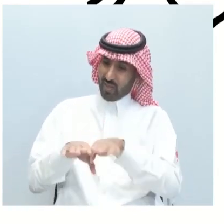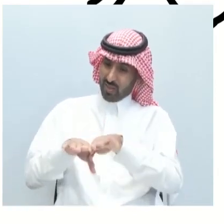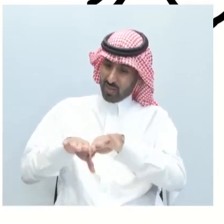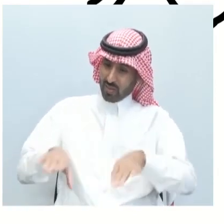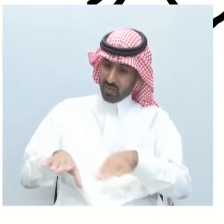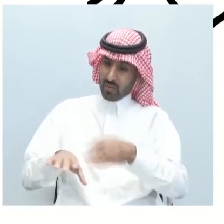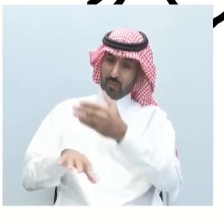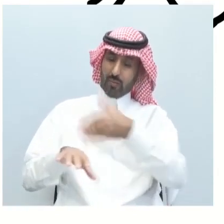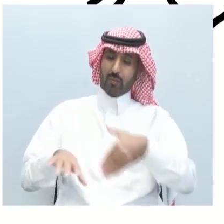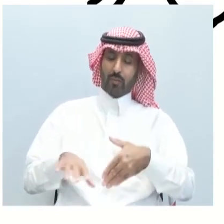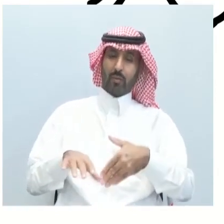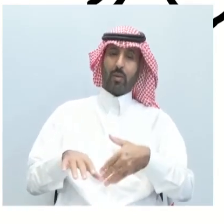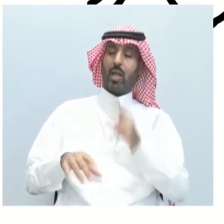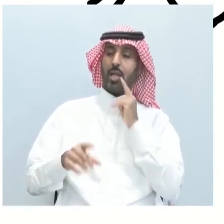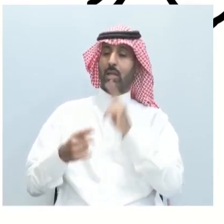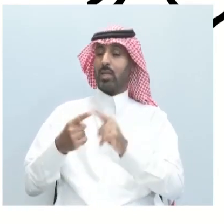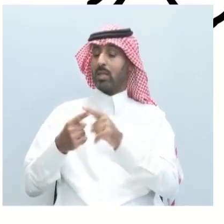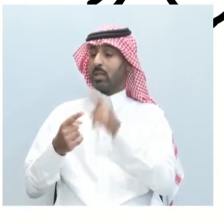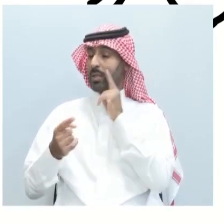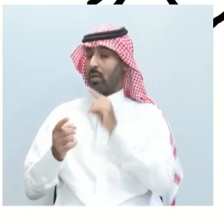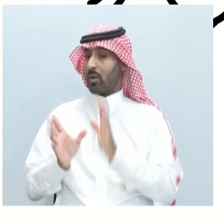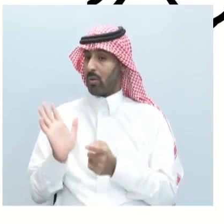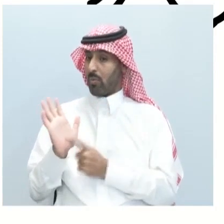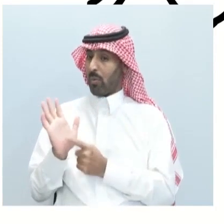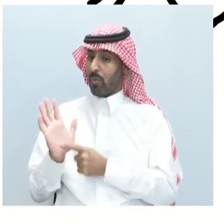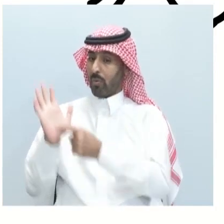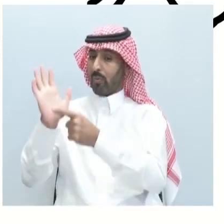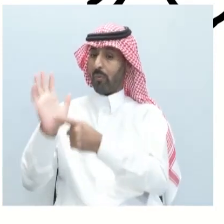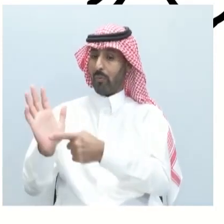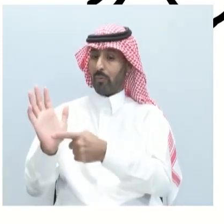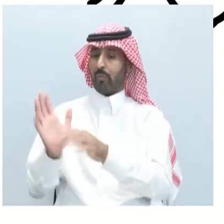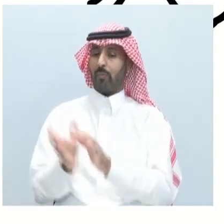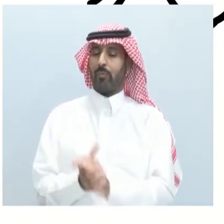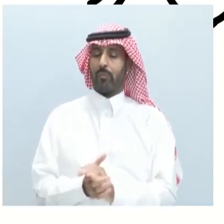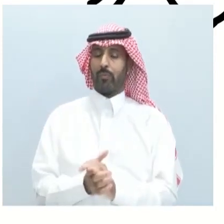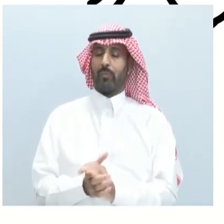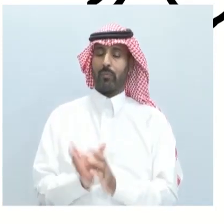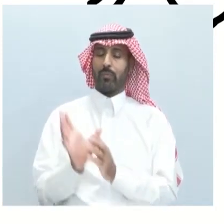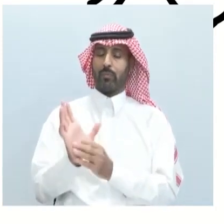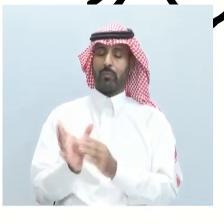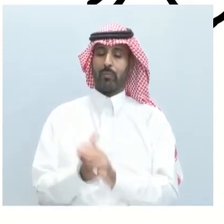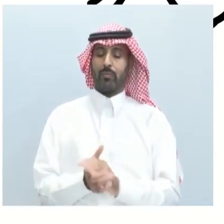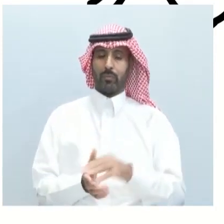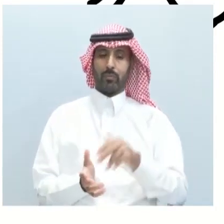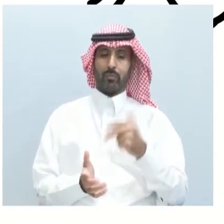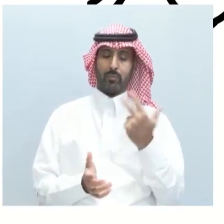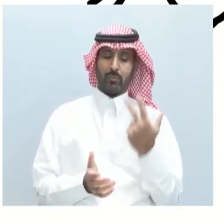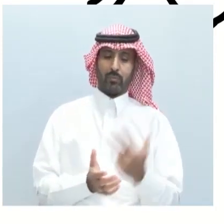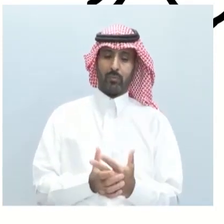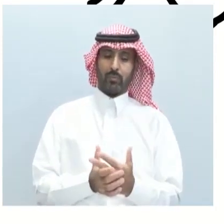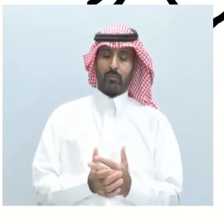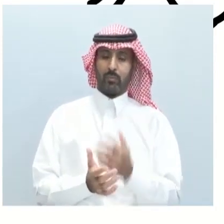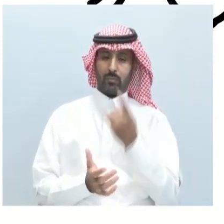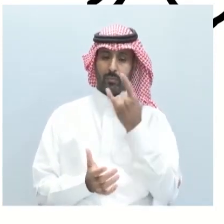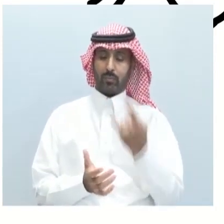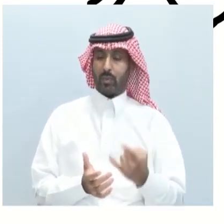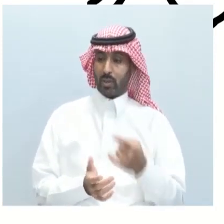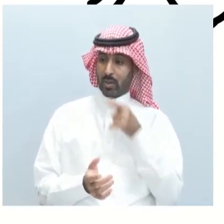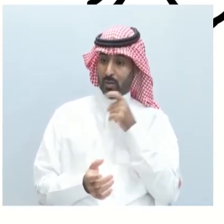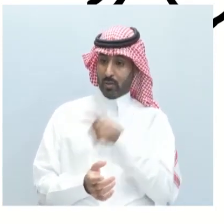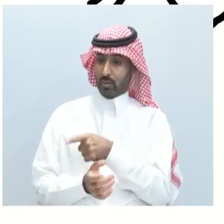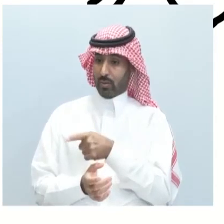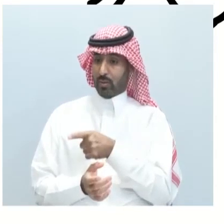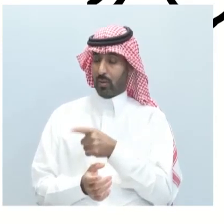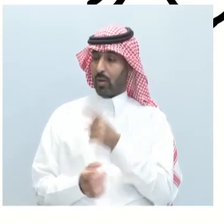Number nine, he is honored by the Polish community. And the last one, number 10, he is appointed as